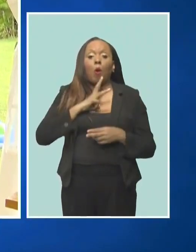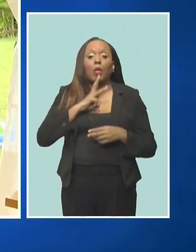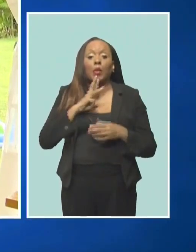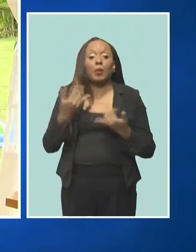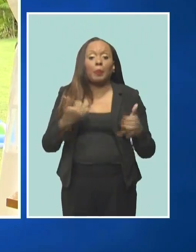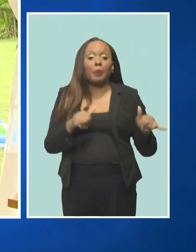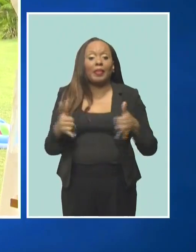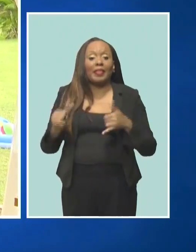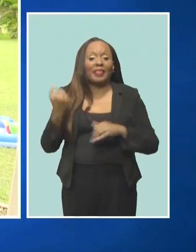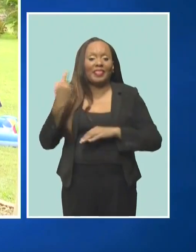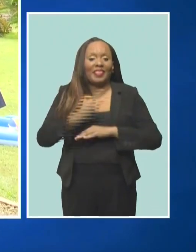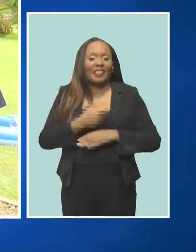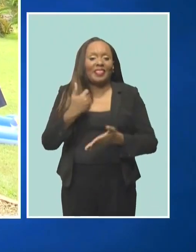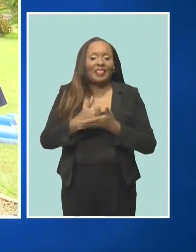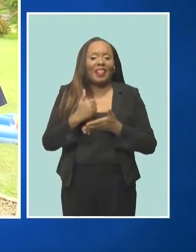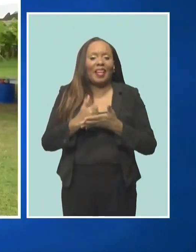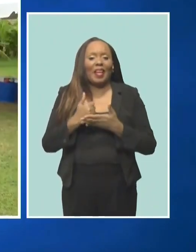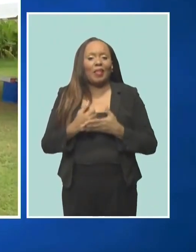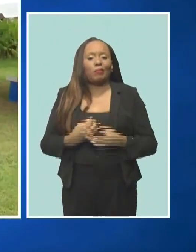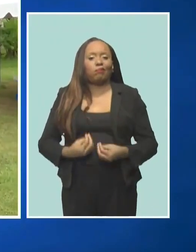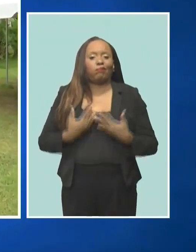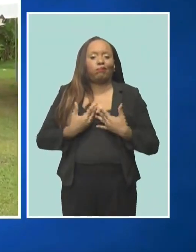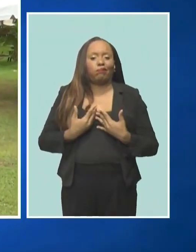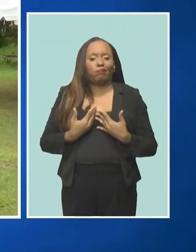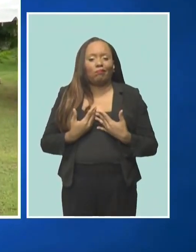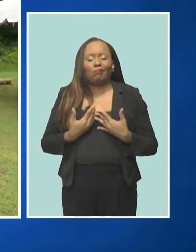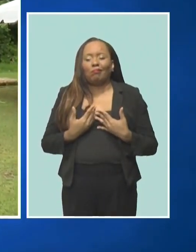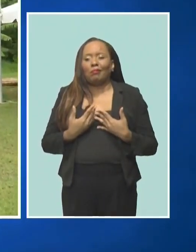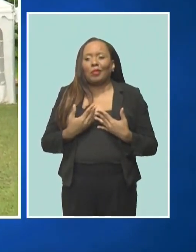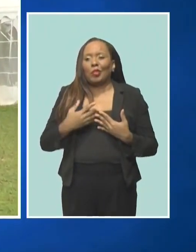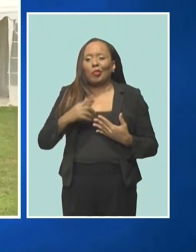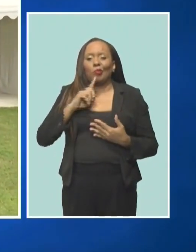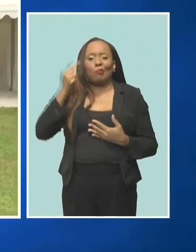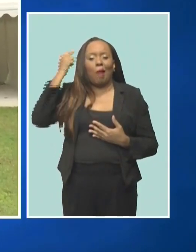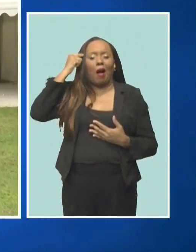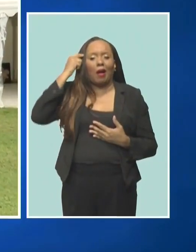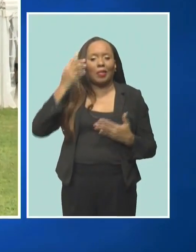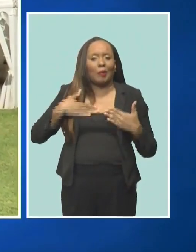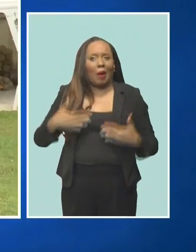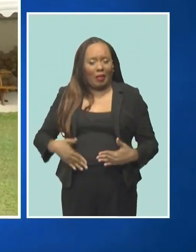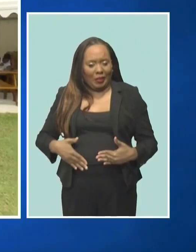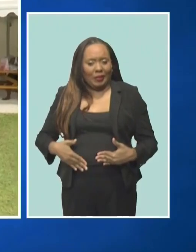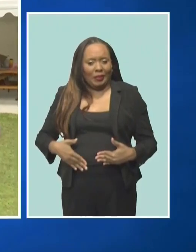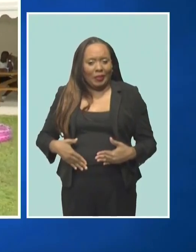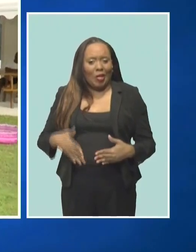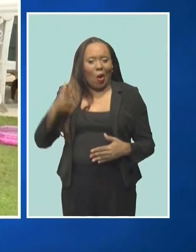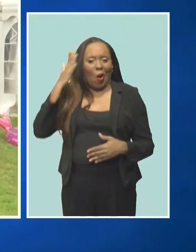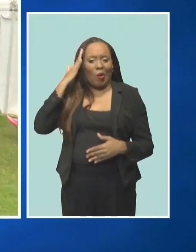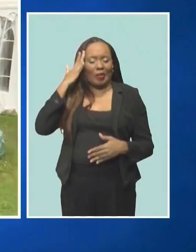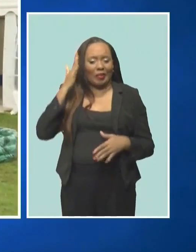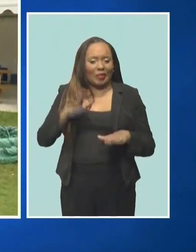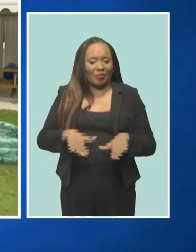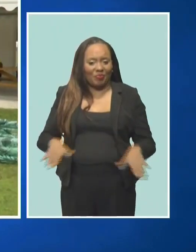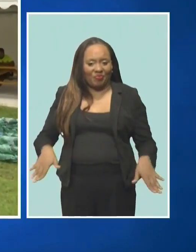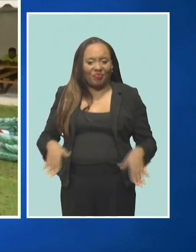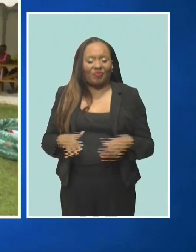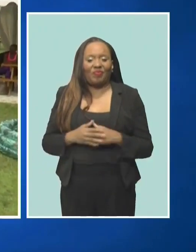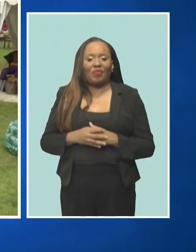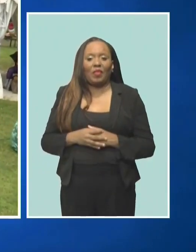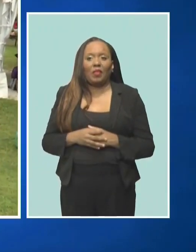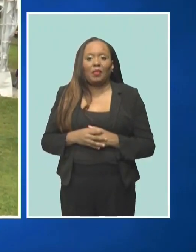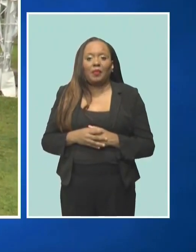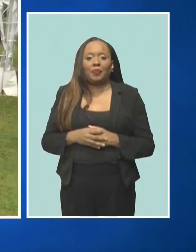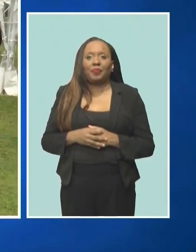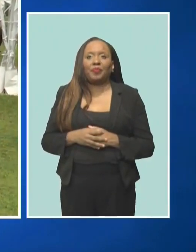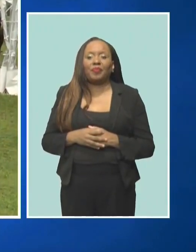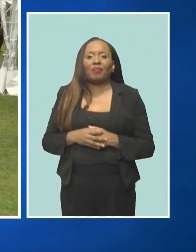help stimulate the minds and bodies of autistic individuals. There's not much that autism children can